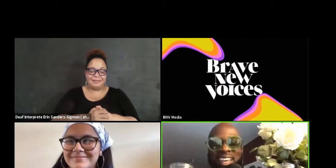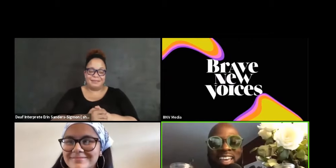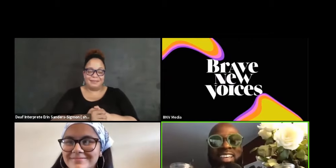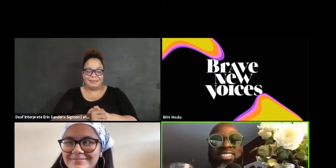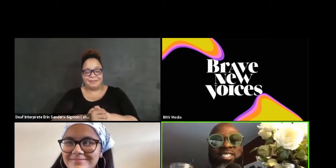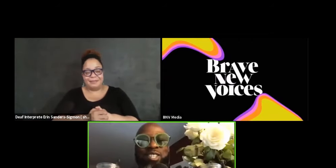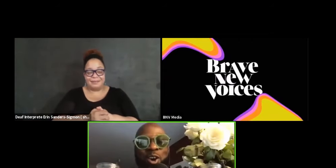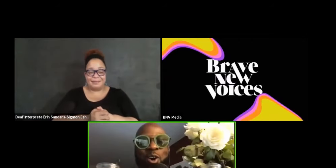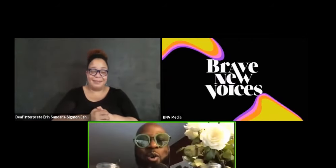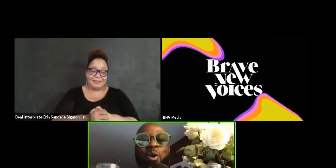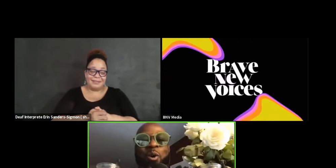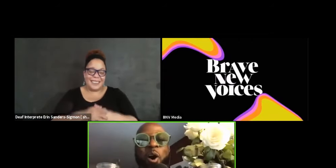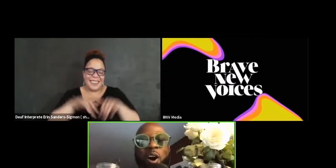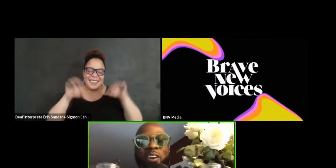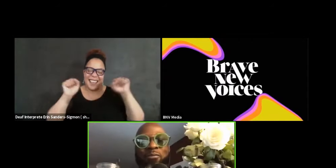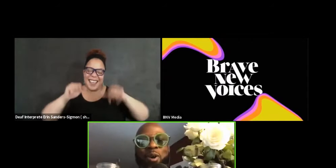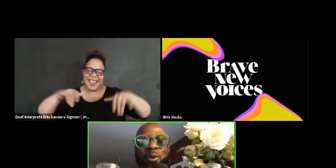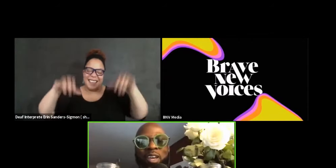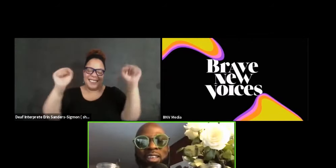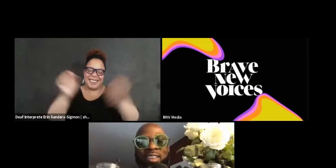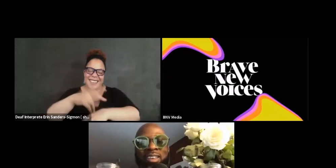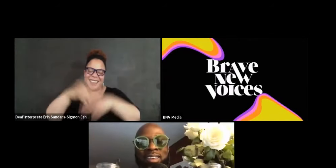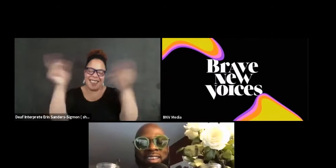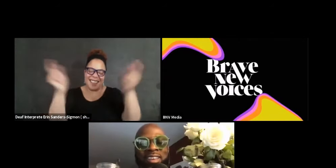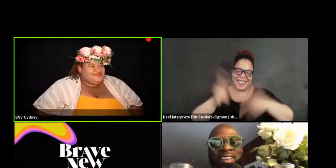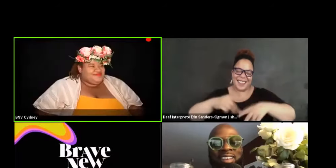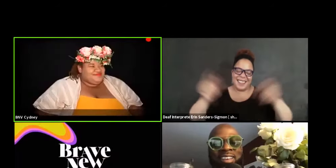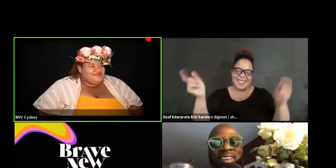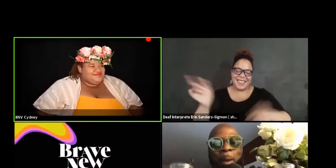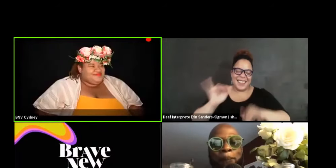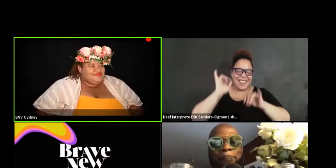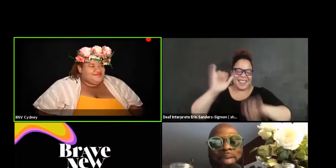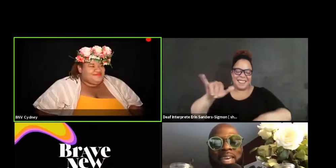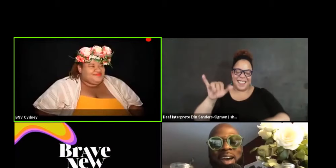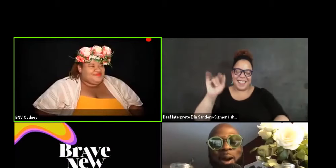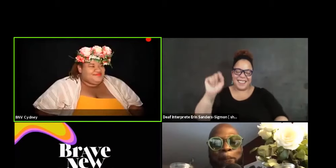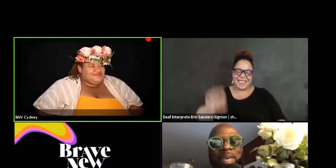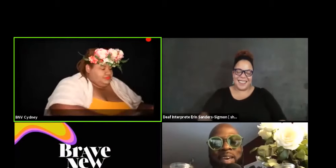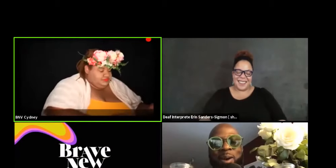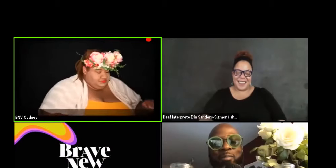Yes, yes, go off, poet.